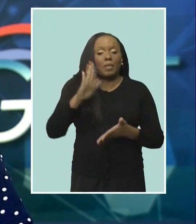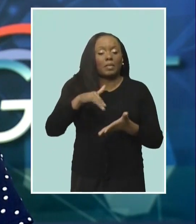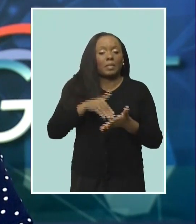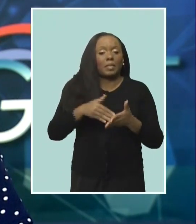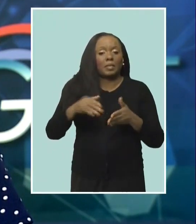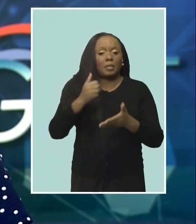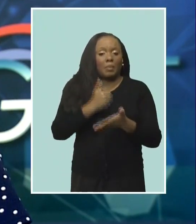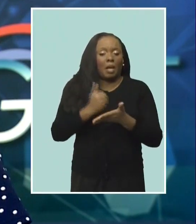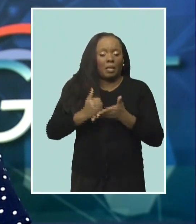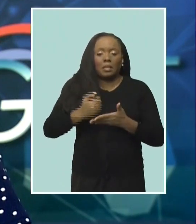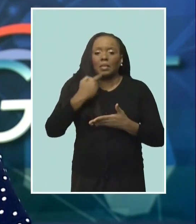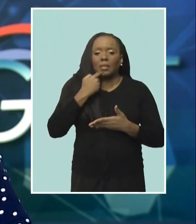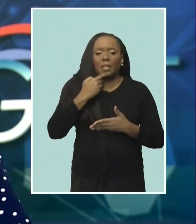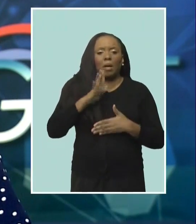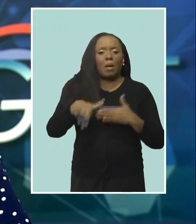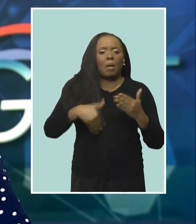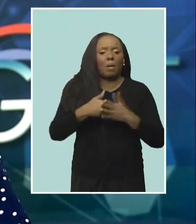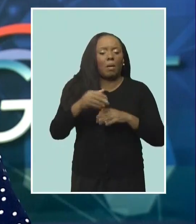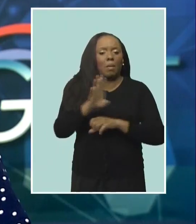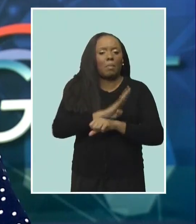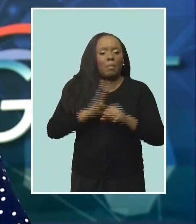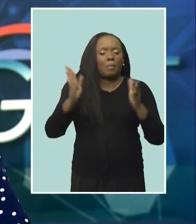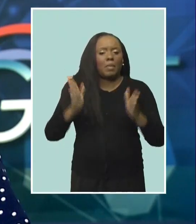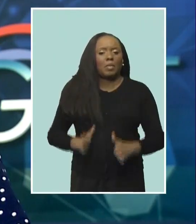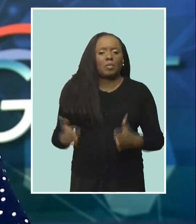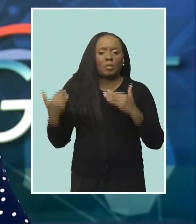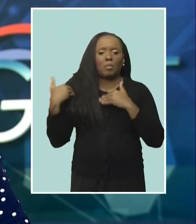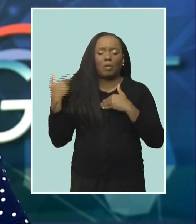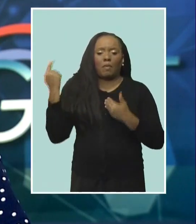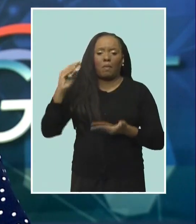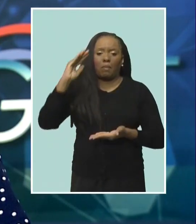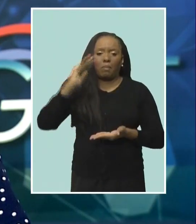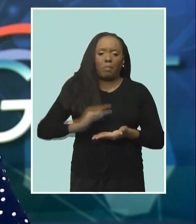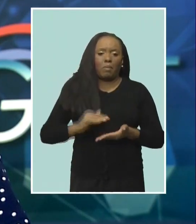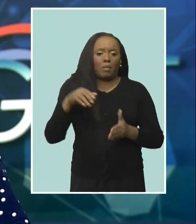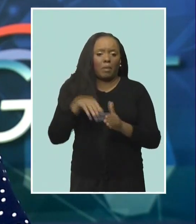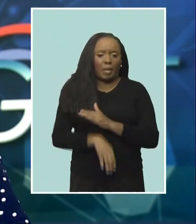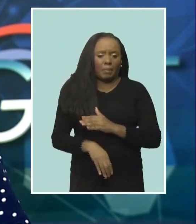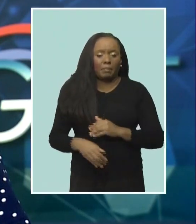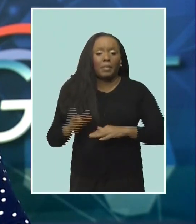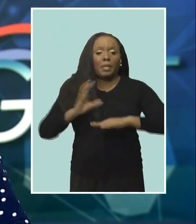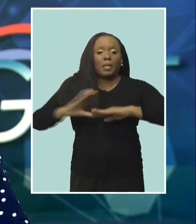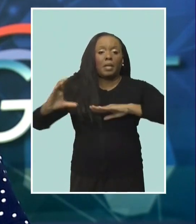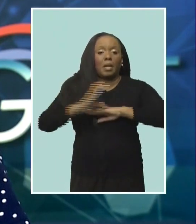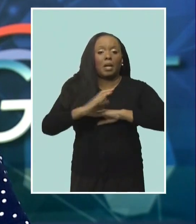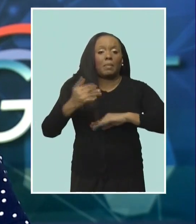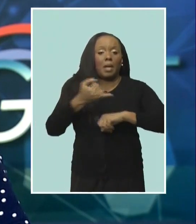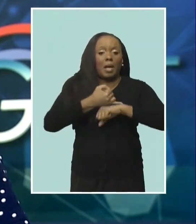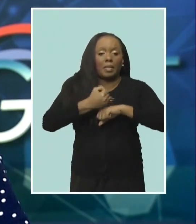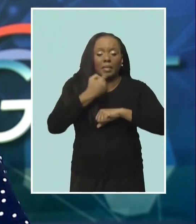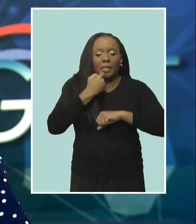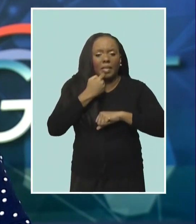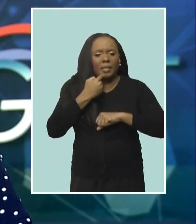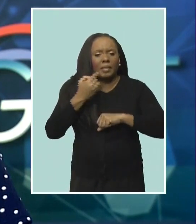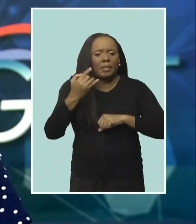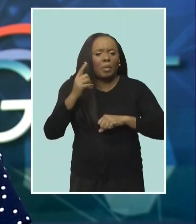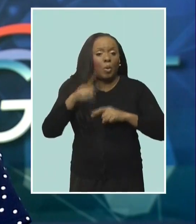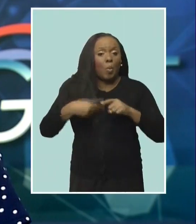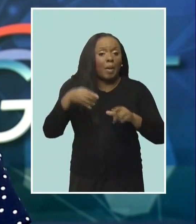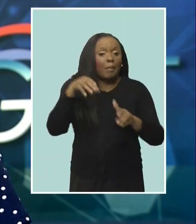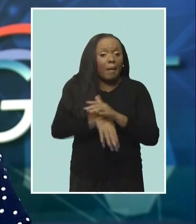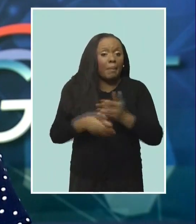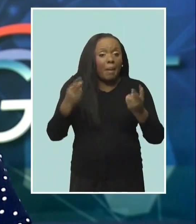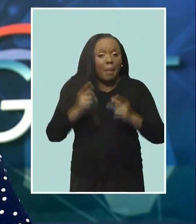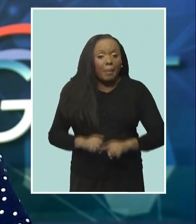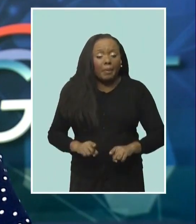control. He says a look at what is happening in neighboring Caribbean countries shows crime has the potential to disrupt economies. He made the